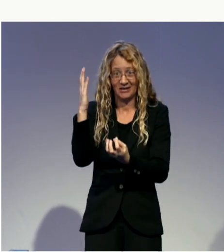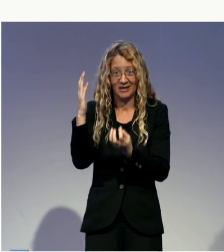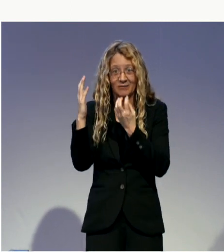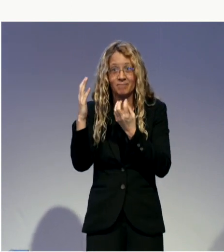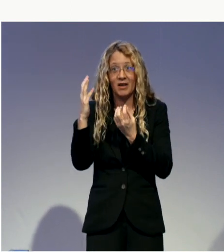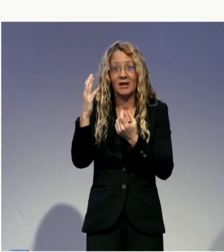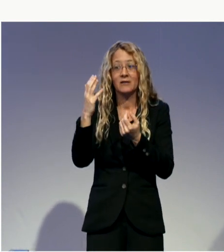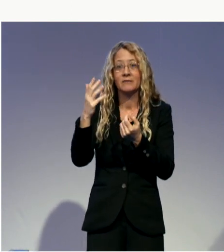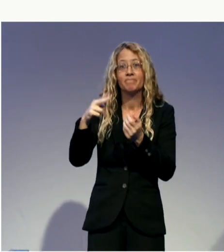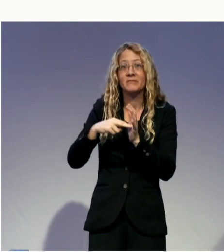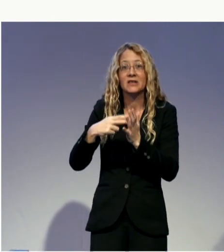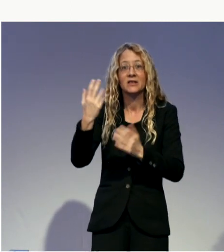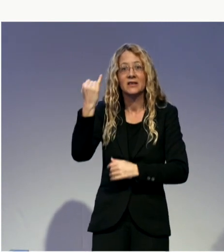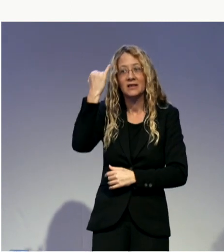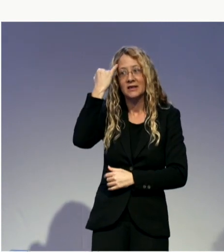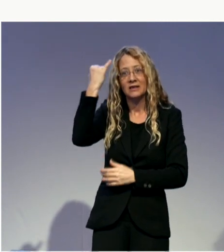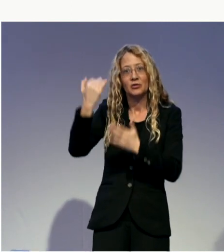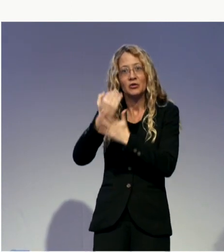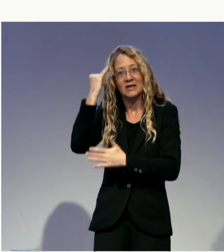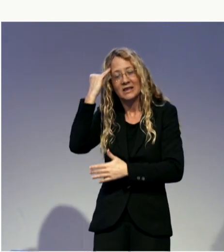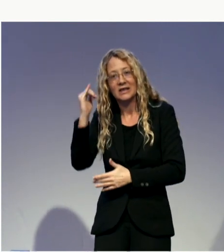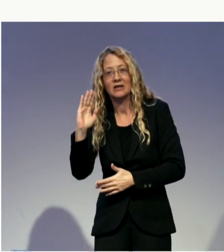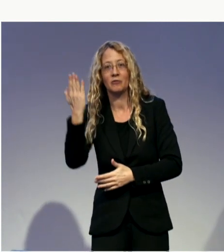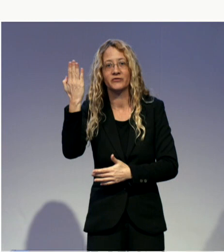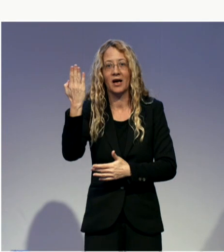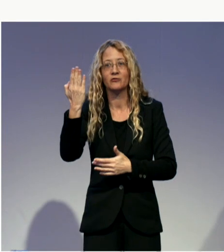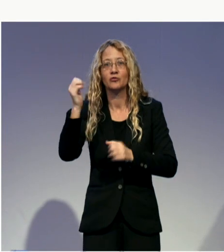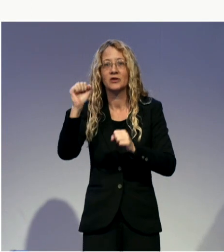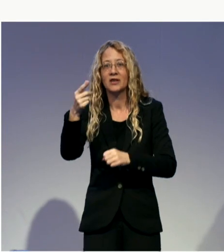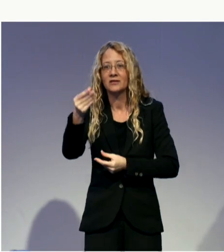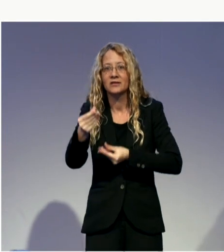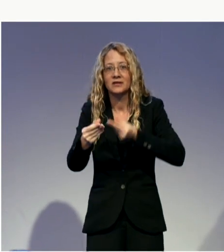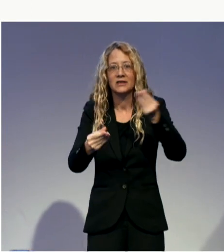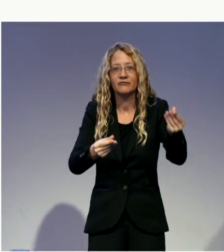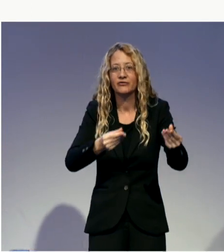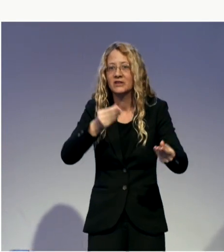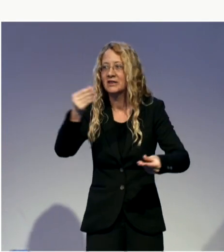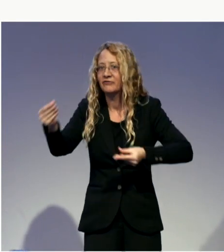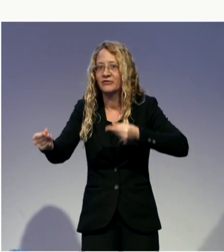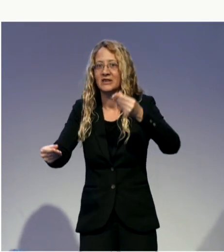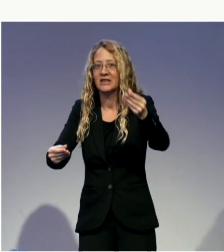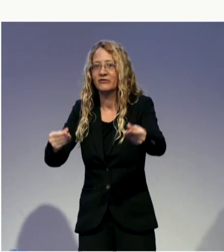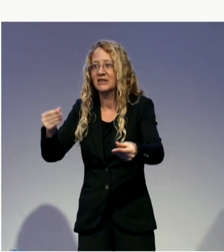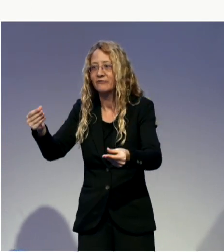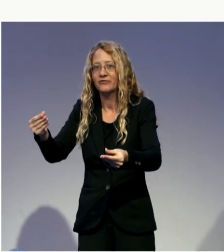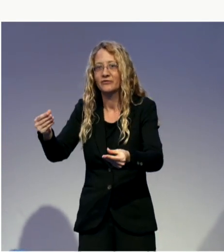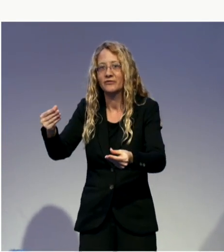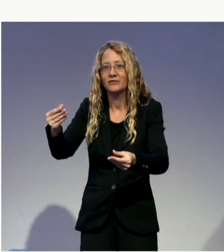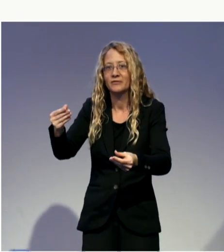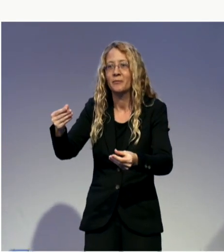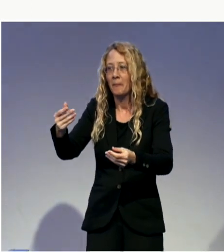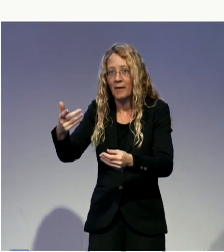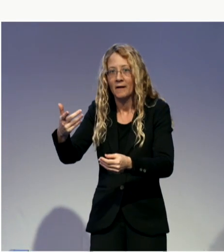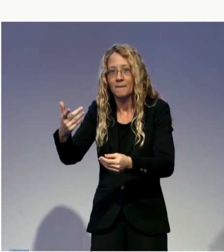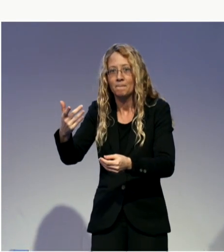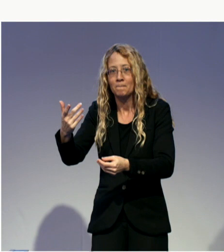here, if someone else have benefit from that, please send us photos from fruits. And send us